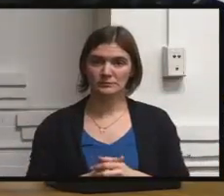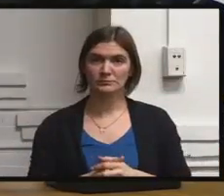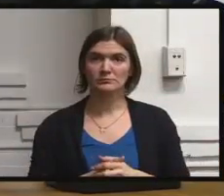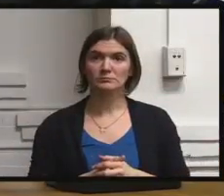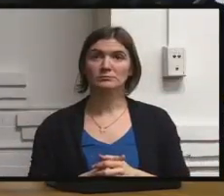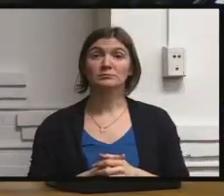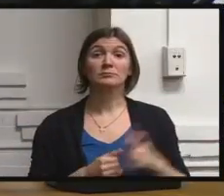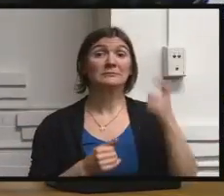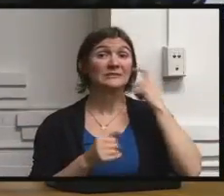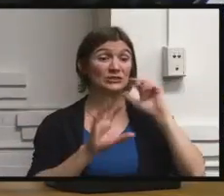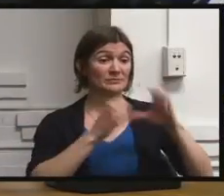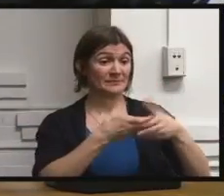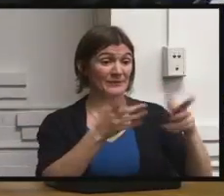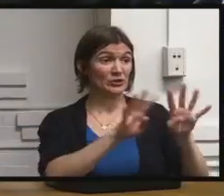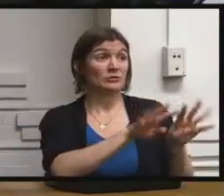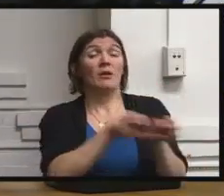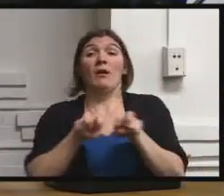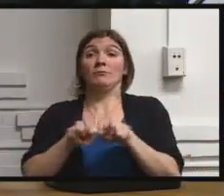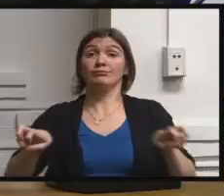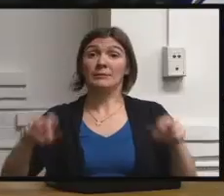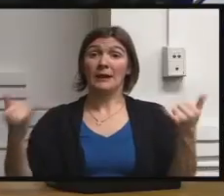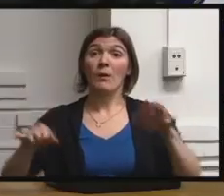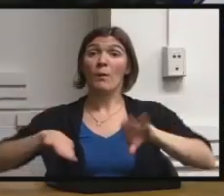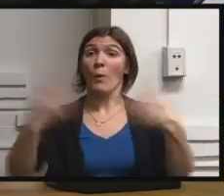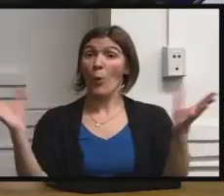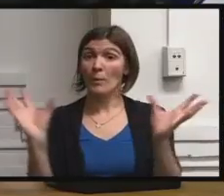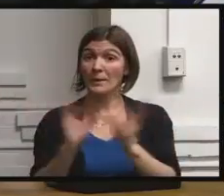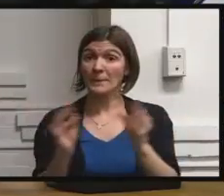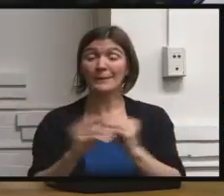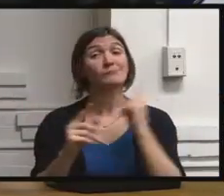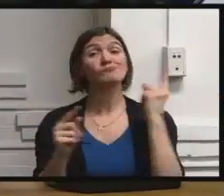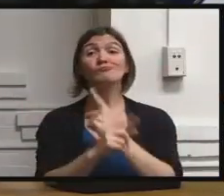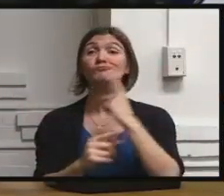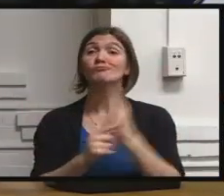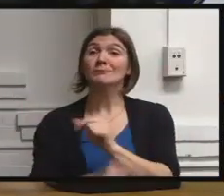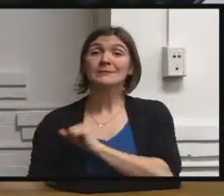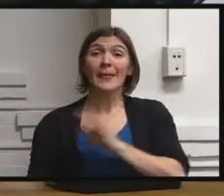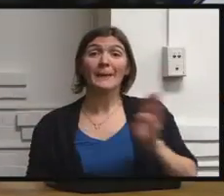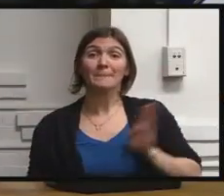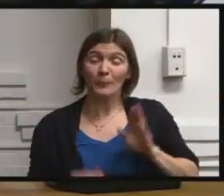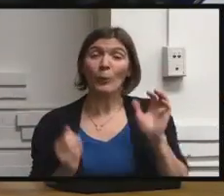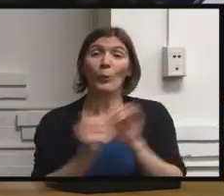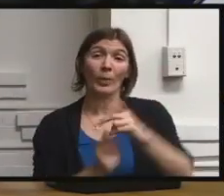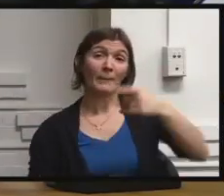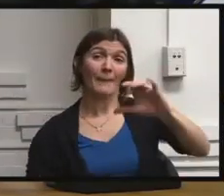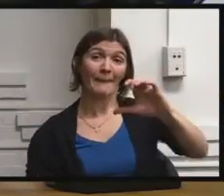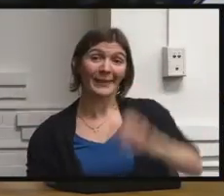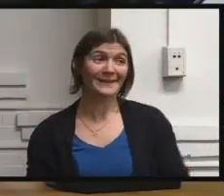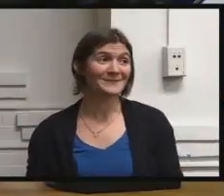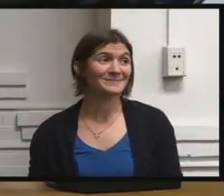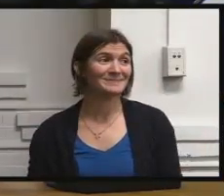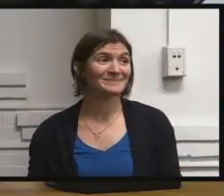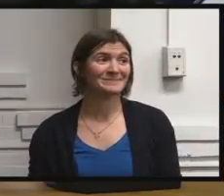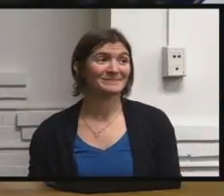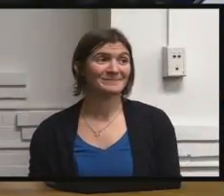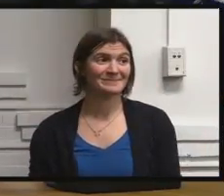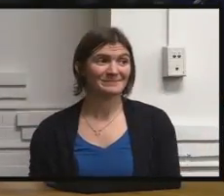Having risen from executive session, we're pleased now to begin our regular meeting.